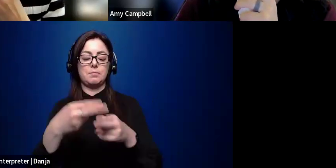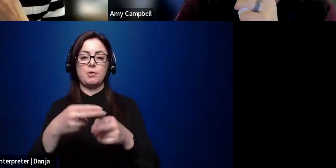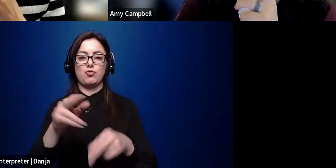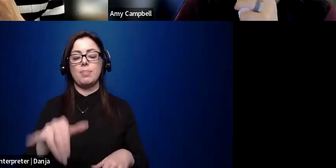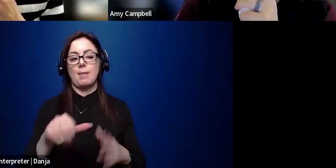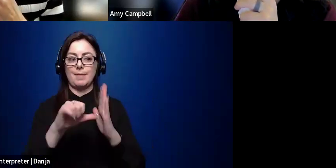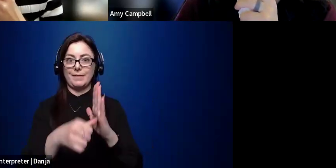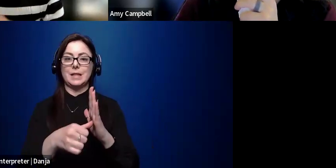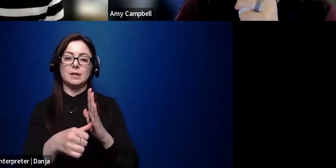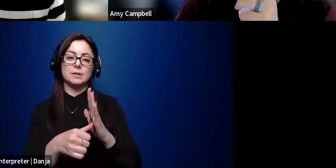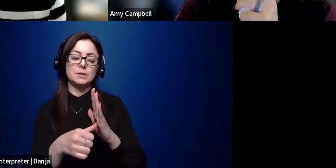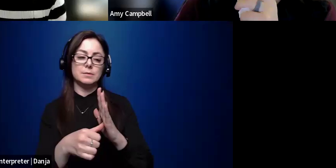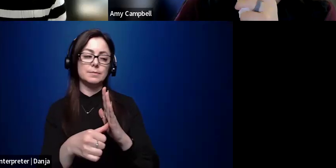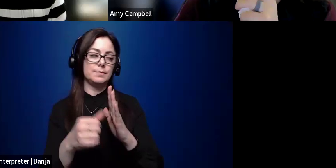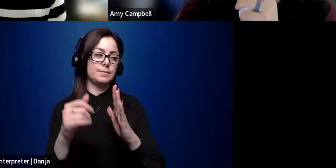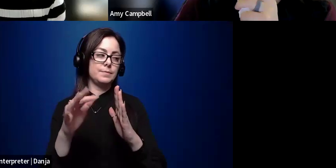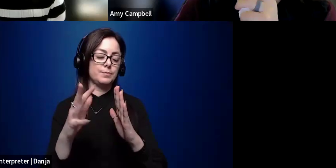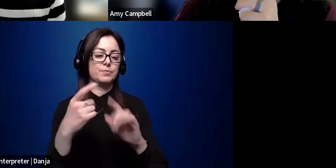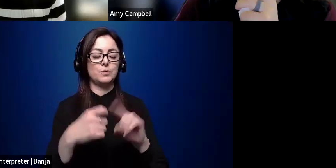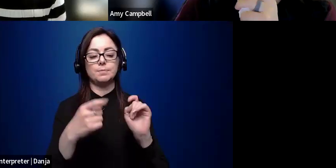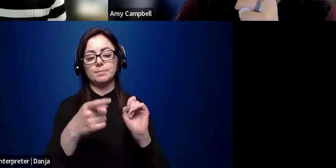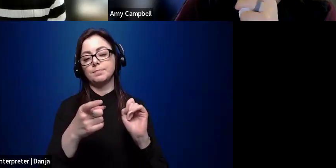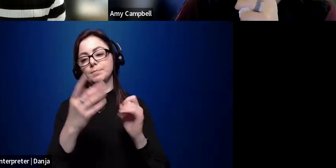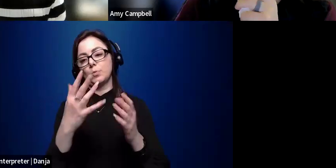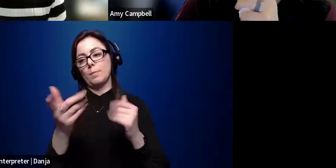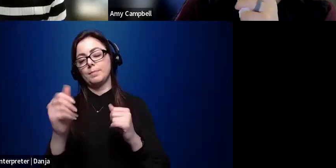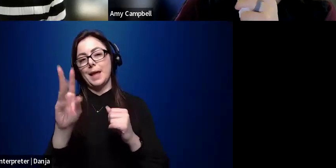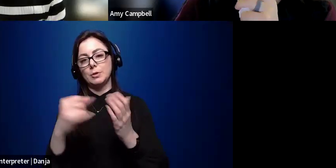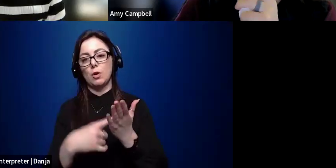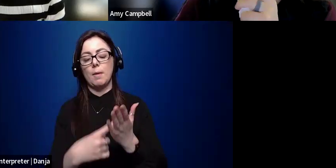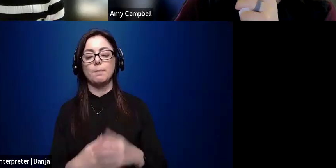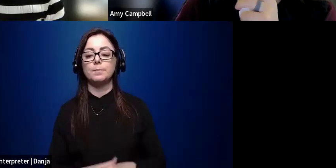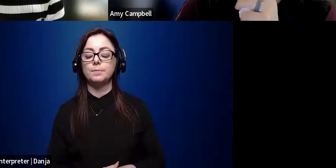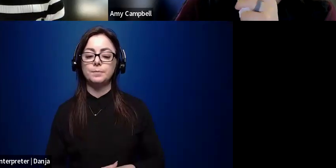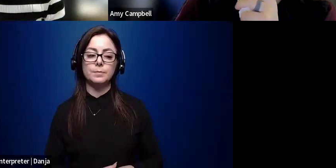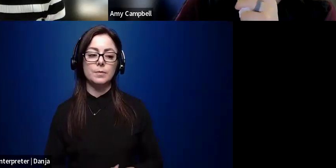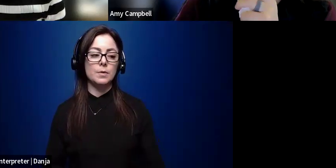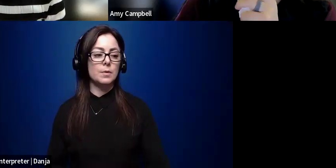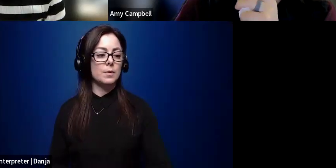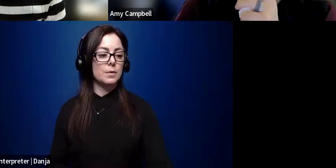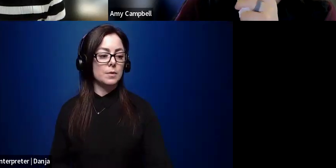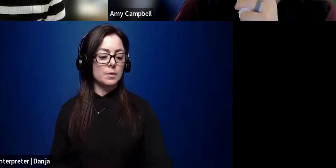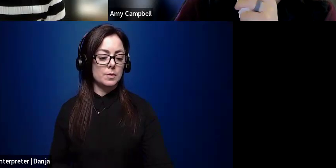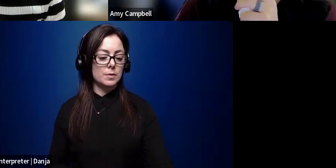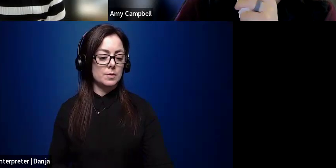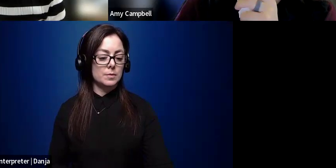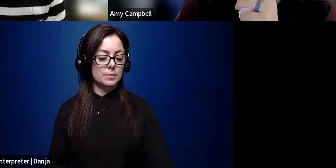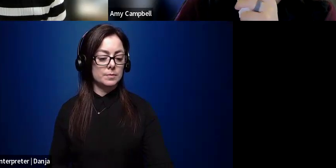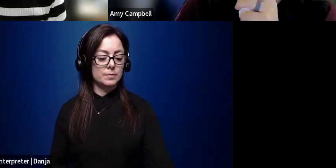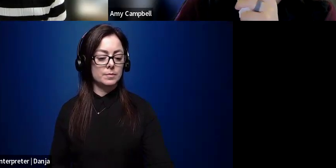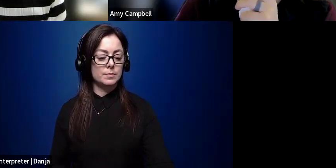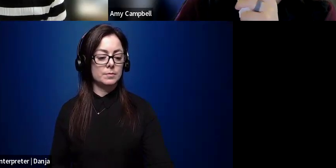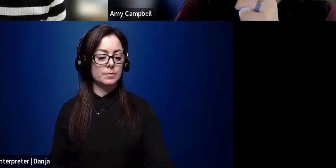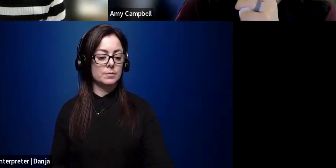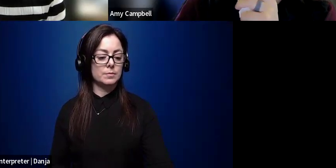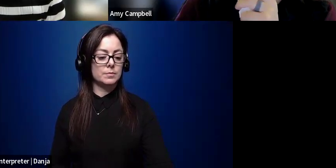and emphasize that from the ideas that Amy had talked about. So what we want